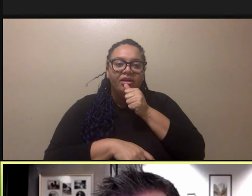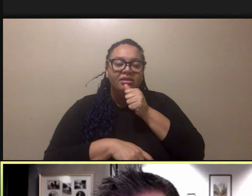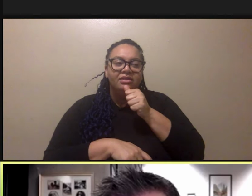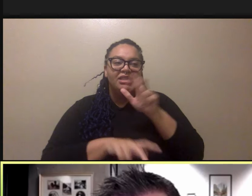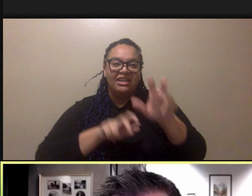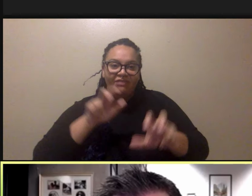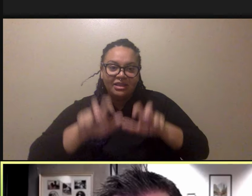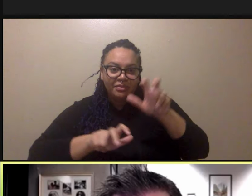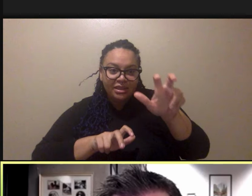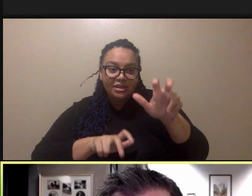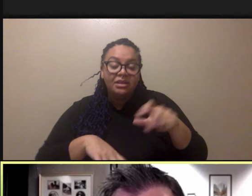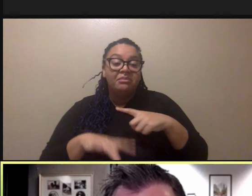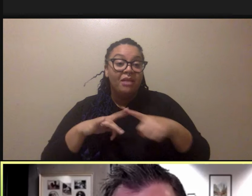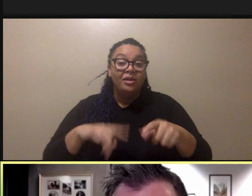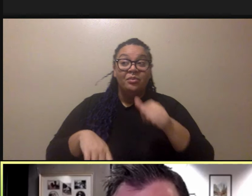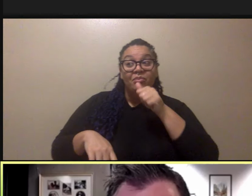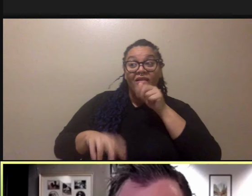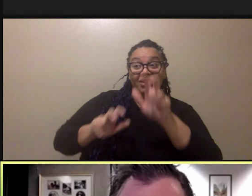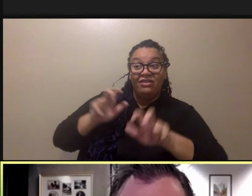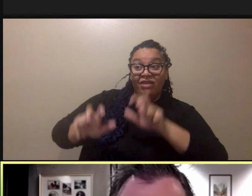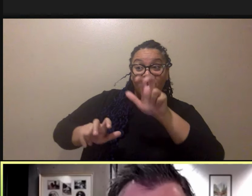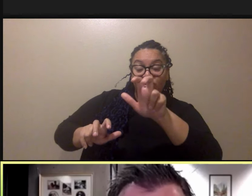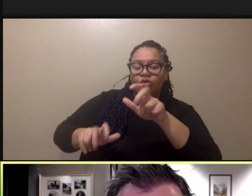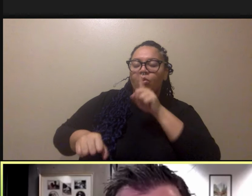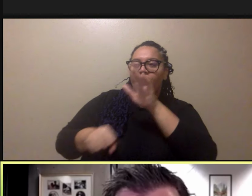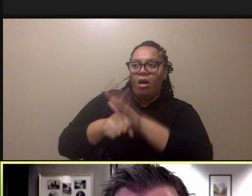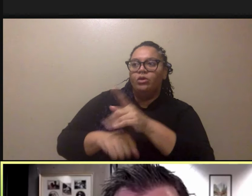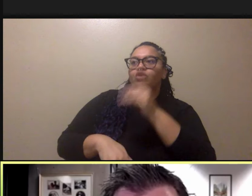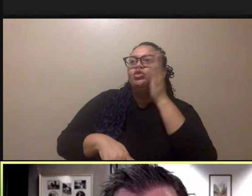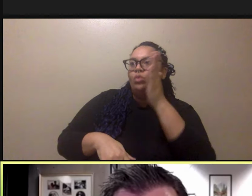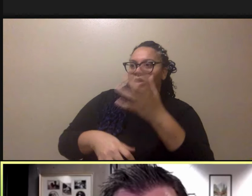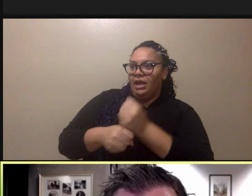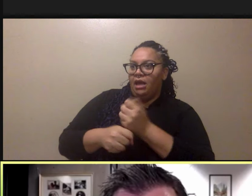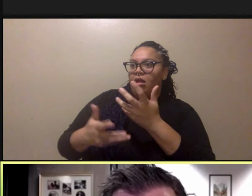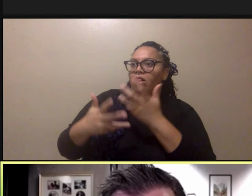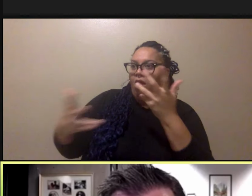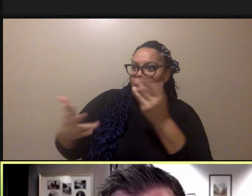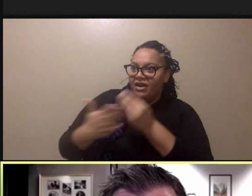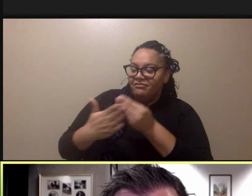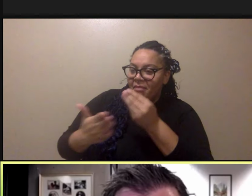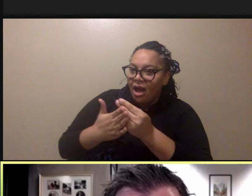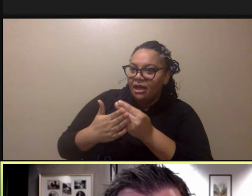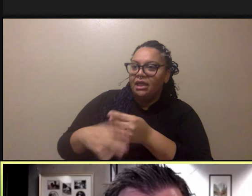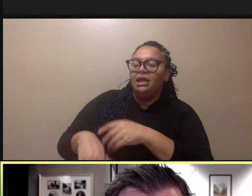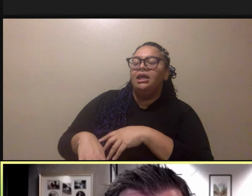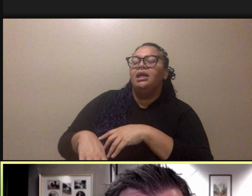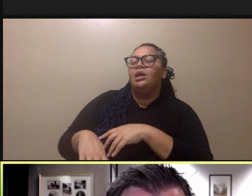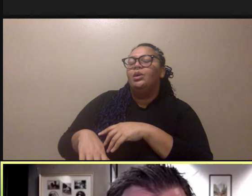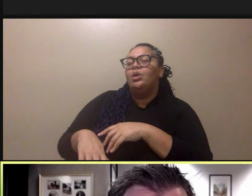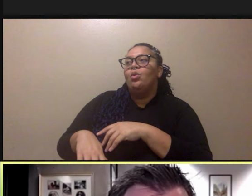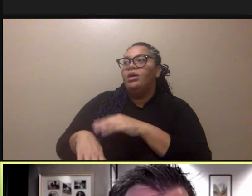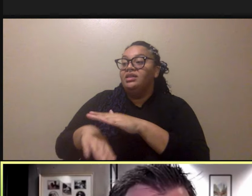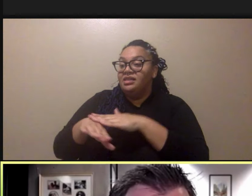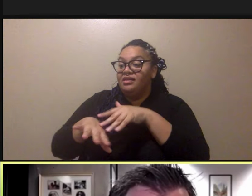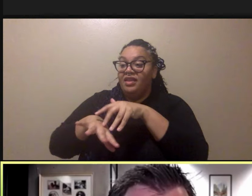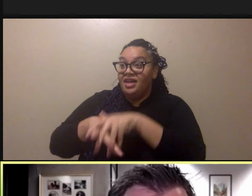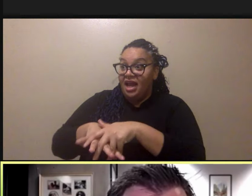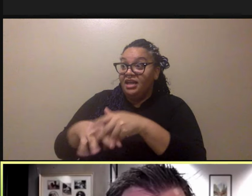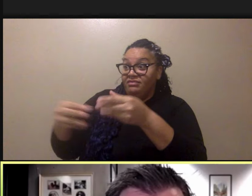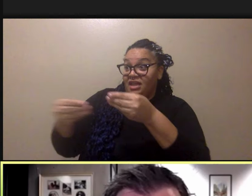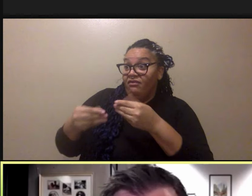And the private investors kept being promised, you're going to get a flood of profit once the natives provide us the